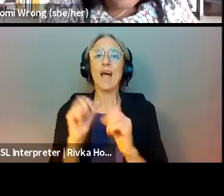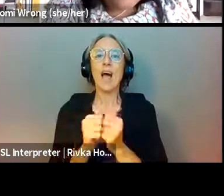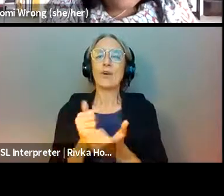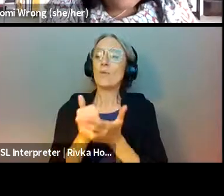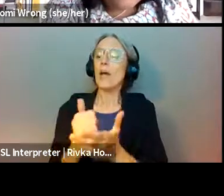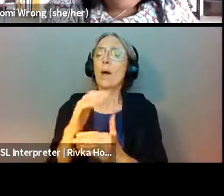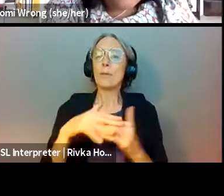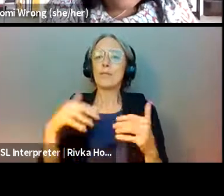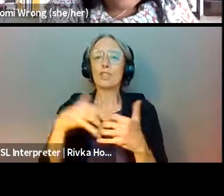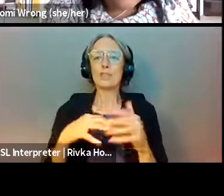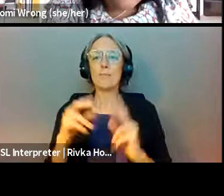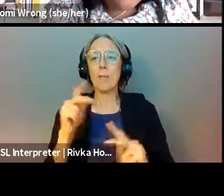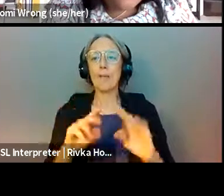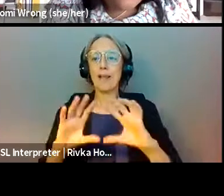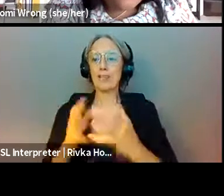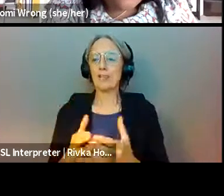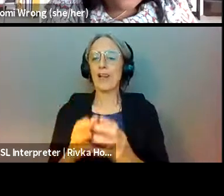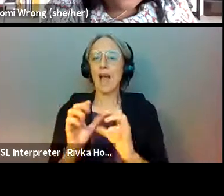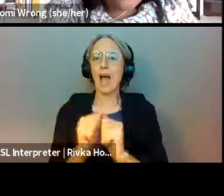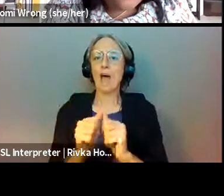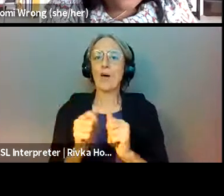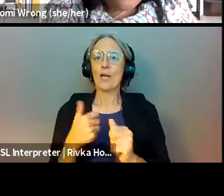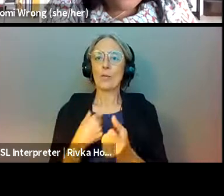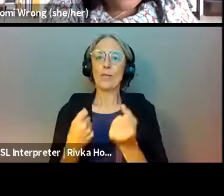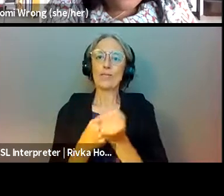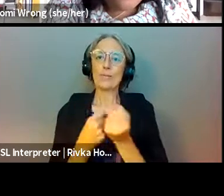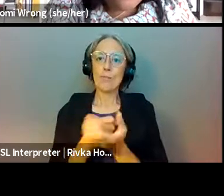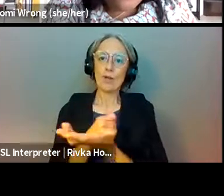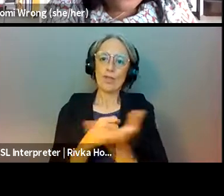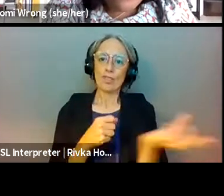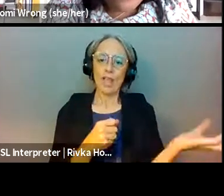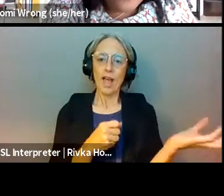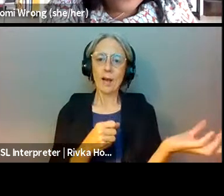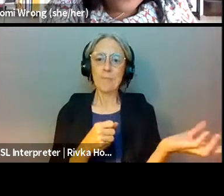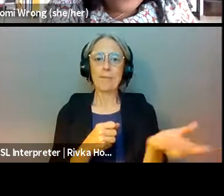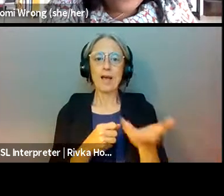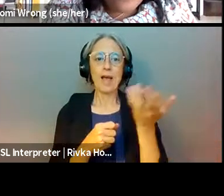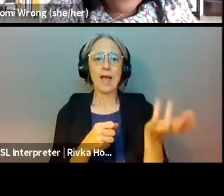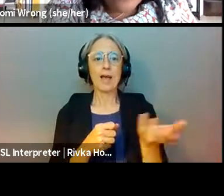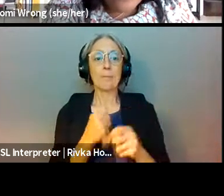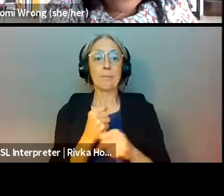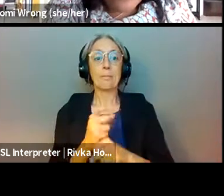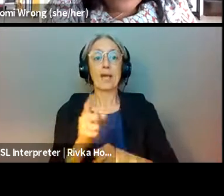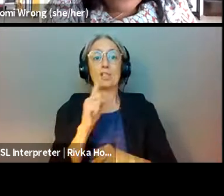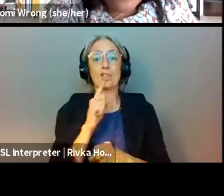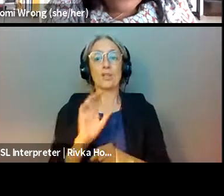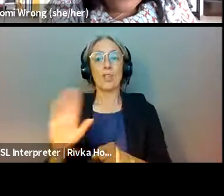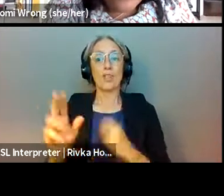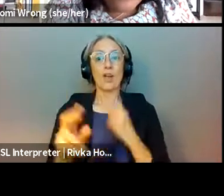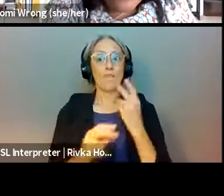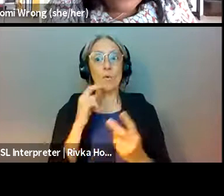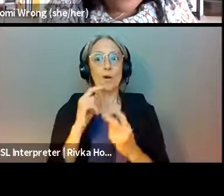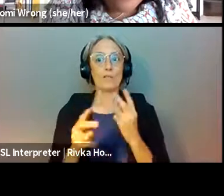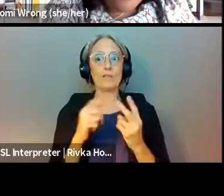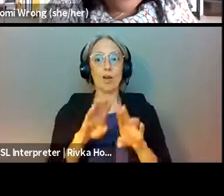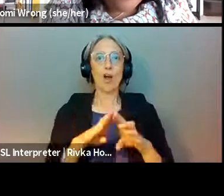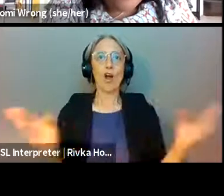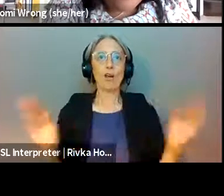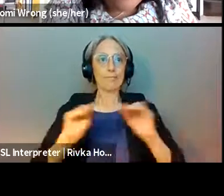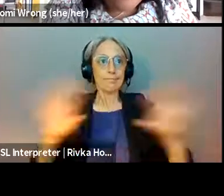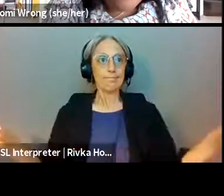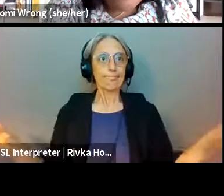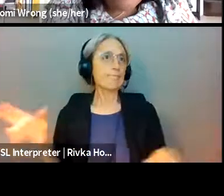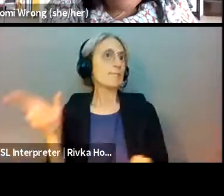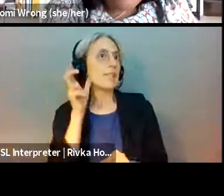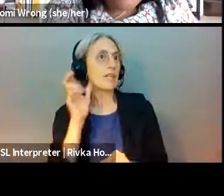Indigenous populations? How can we support them and ensure that their voices are heard?